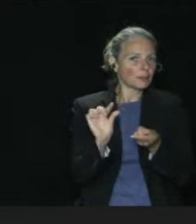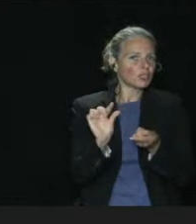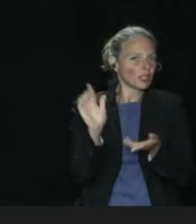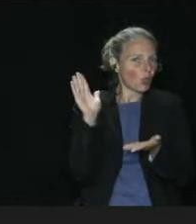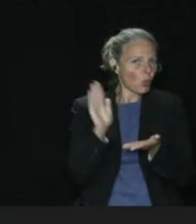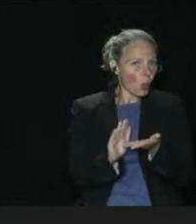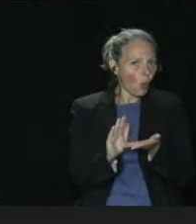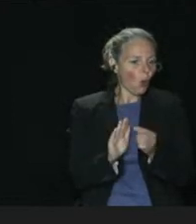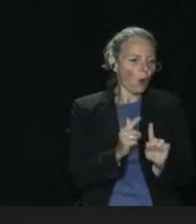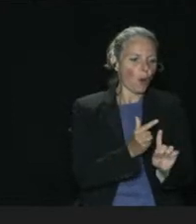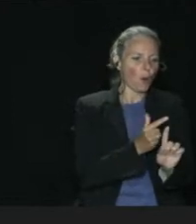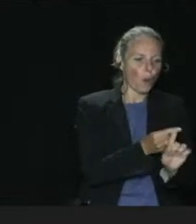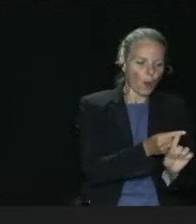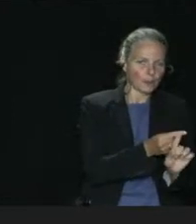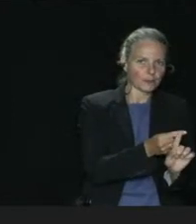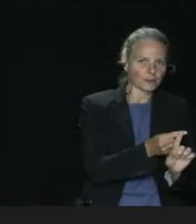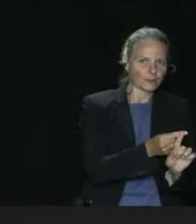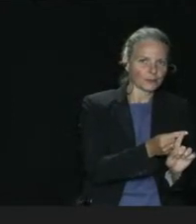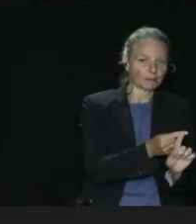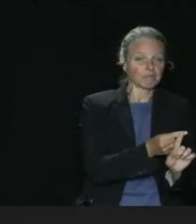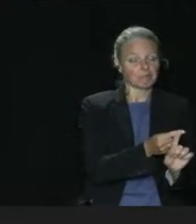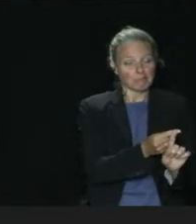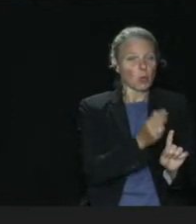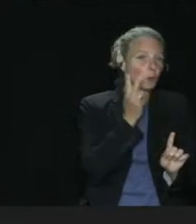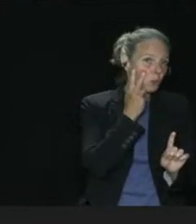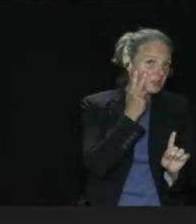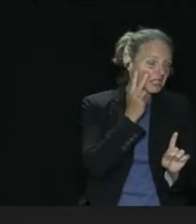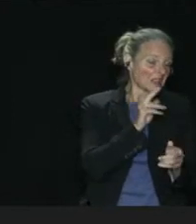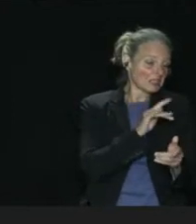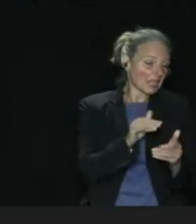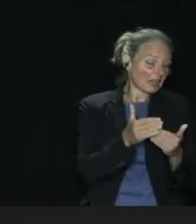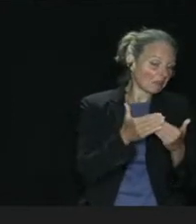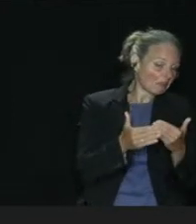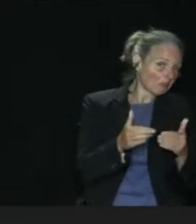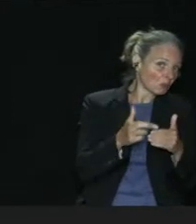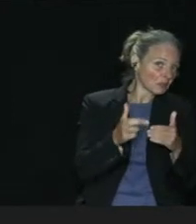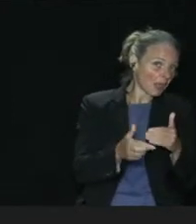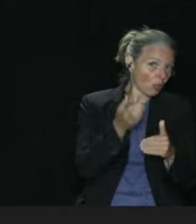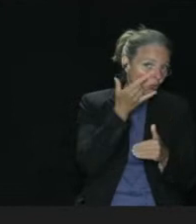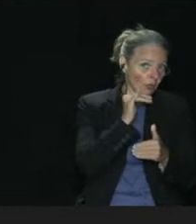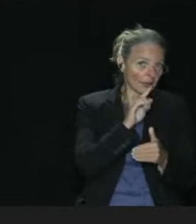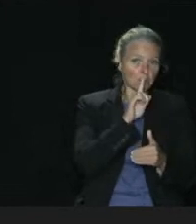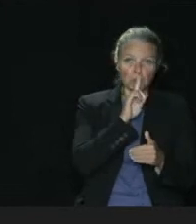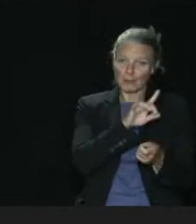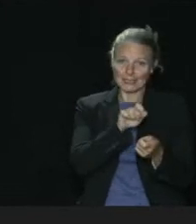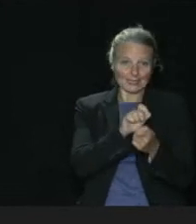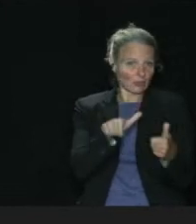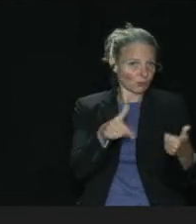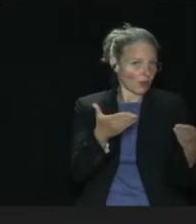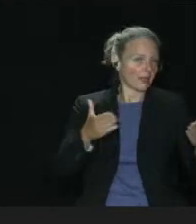those trials, and there's no specific recommendations for the younger kids at the moment.